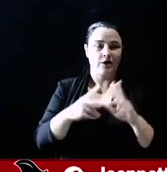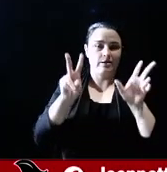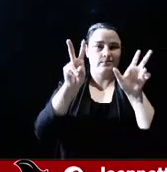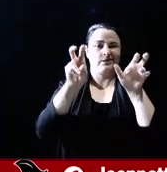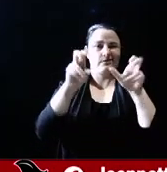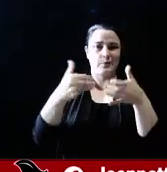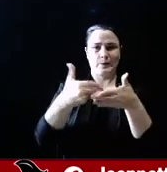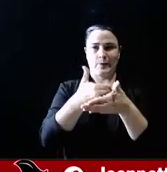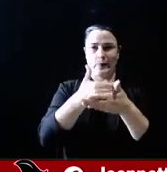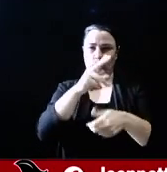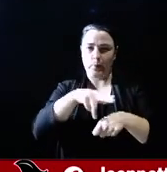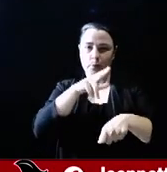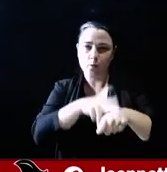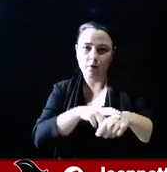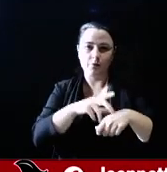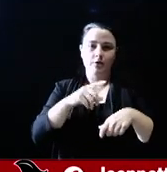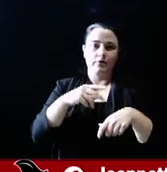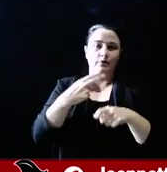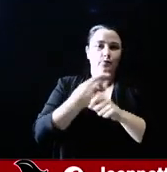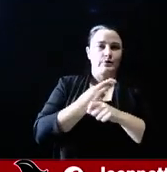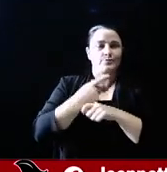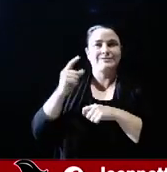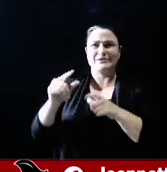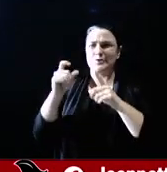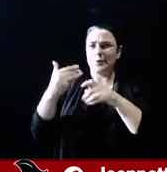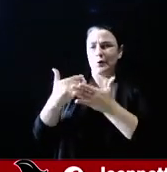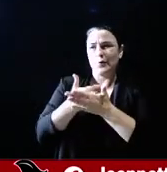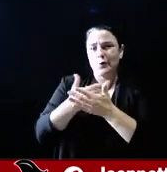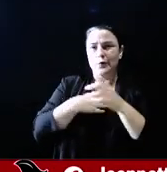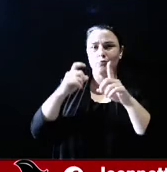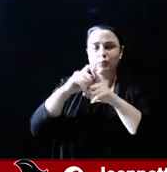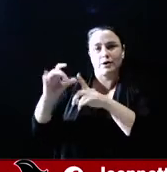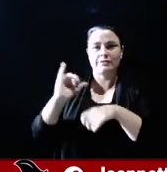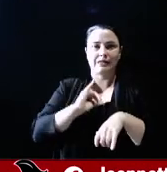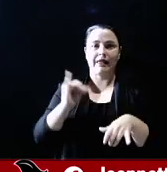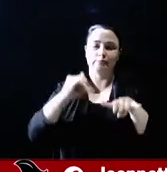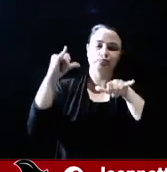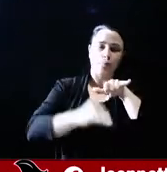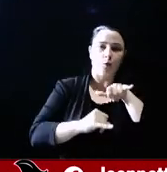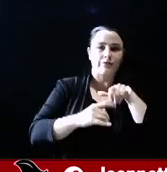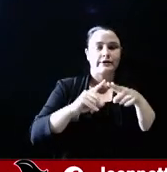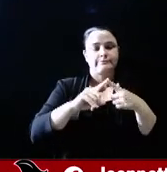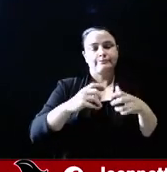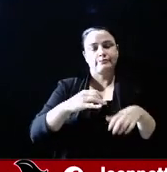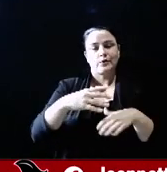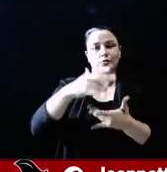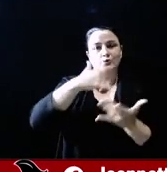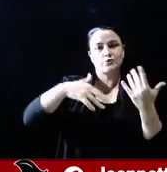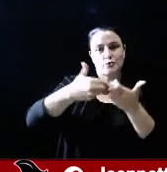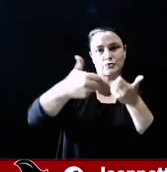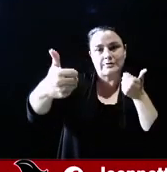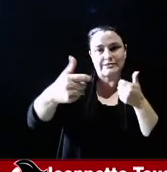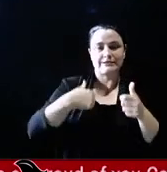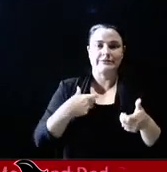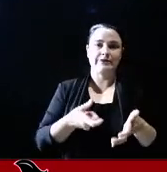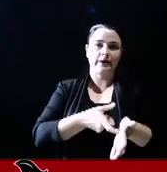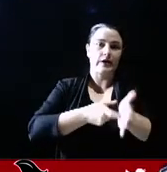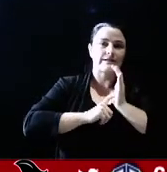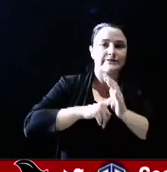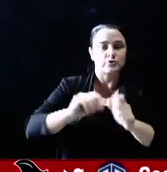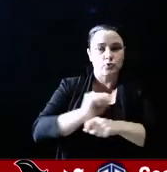as we introduced new words and phrases into our everyday vocabulary, like quarantine, social distancing, essential workers,